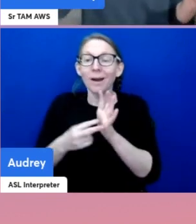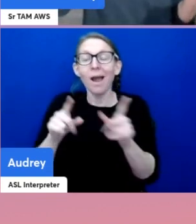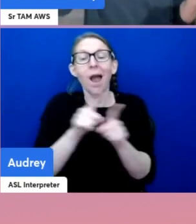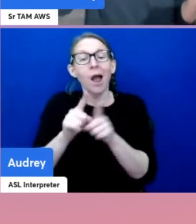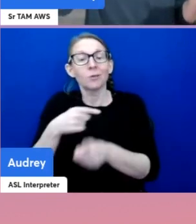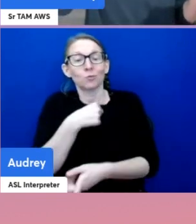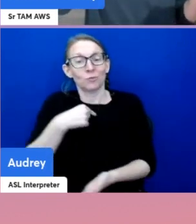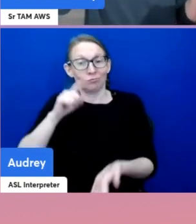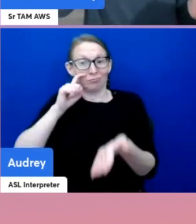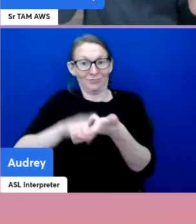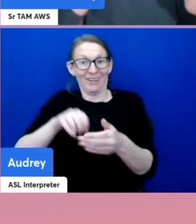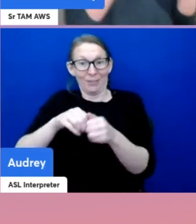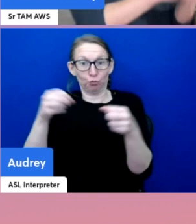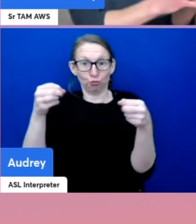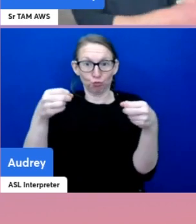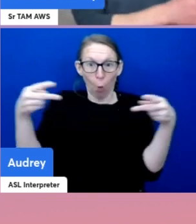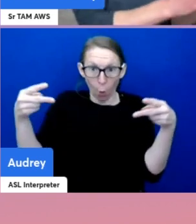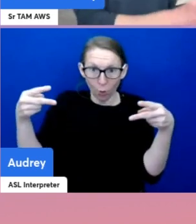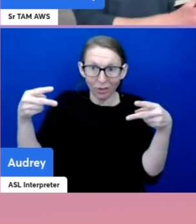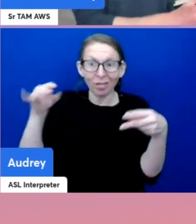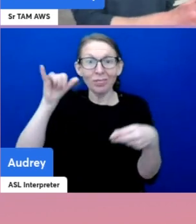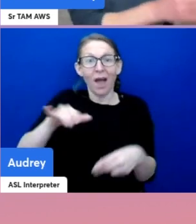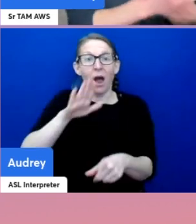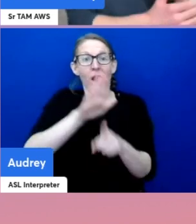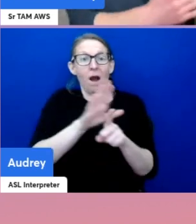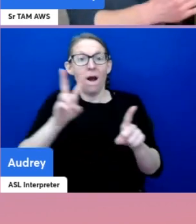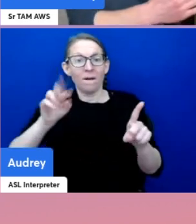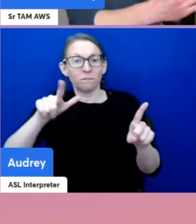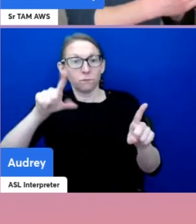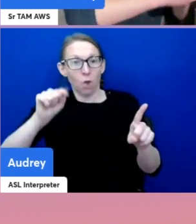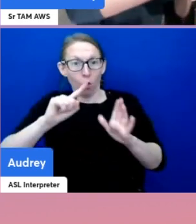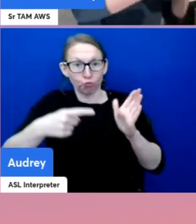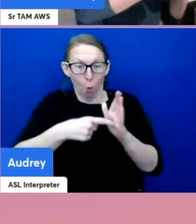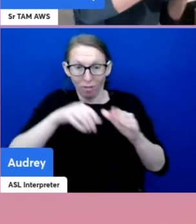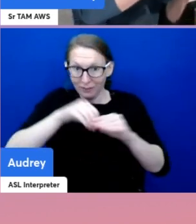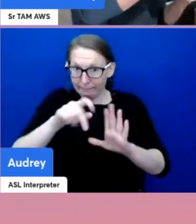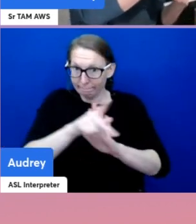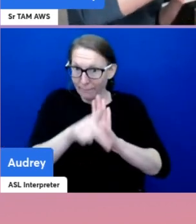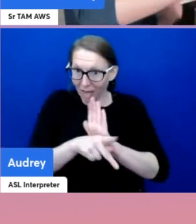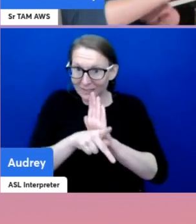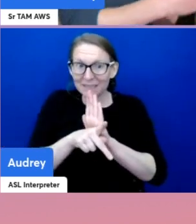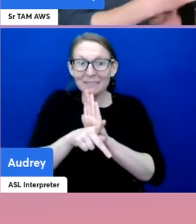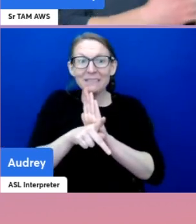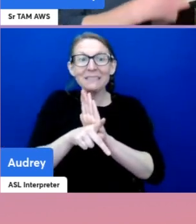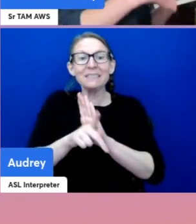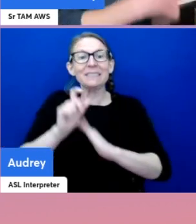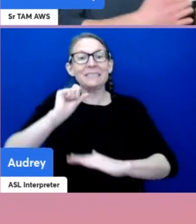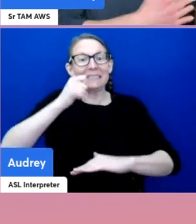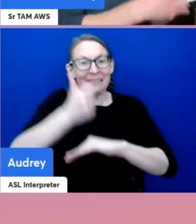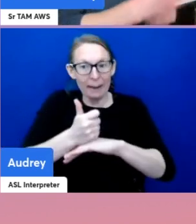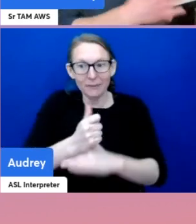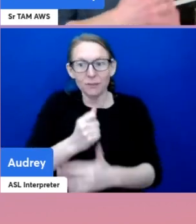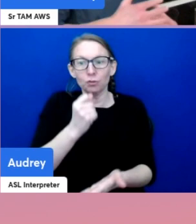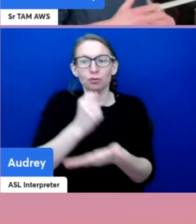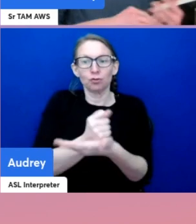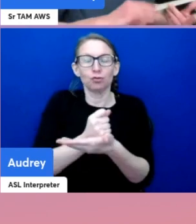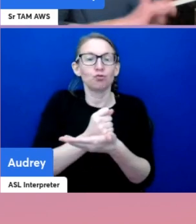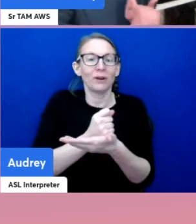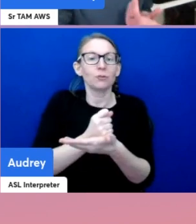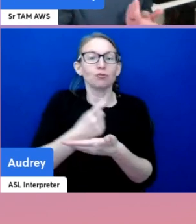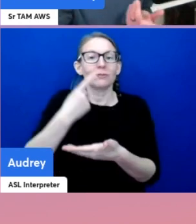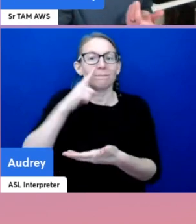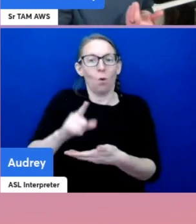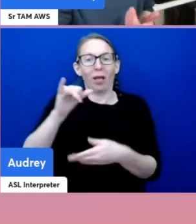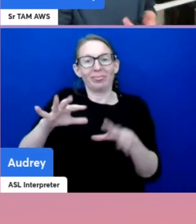code, that the Vault role and policy establish credentials for the container, whether or not it